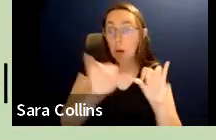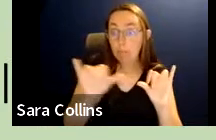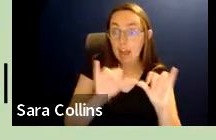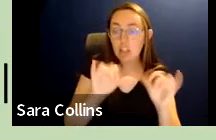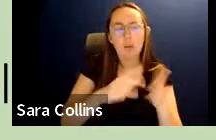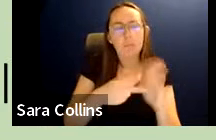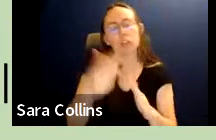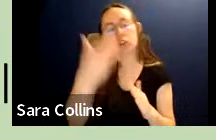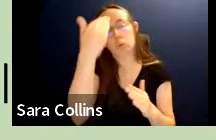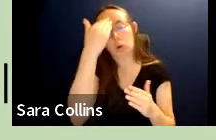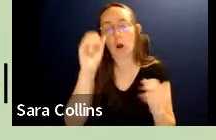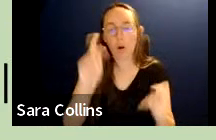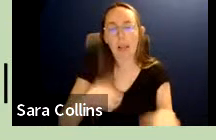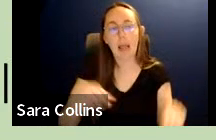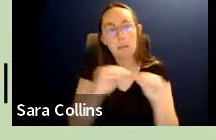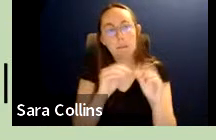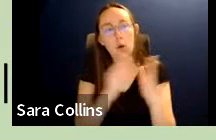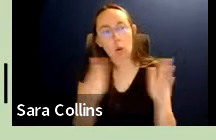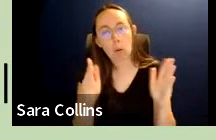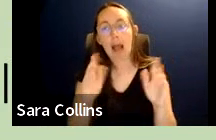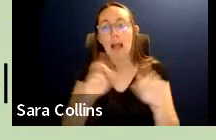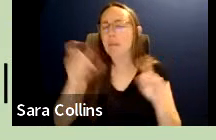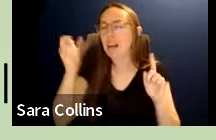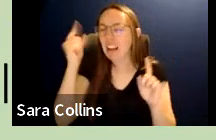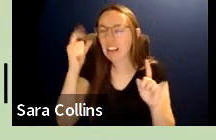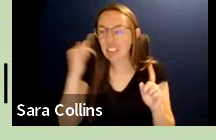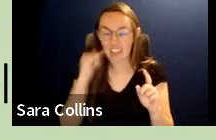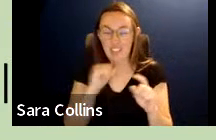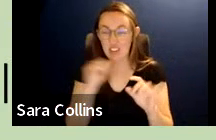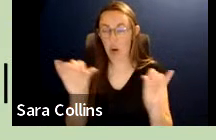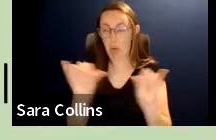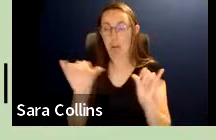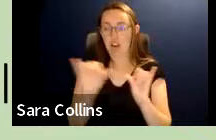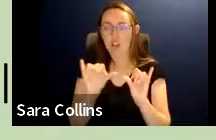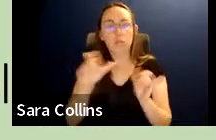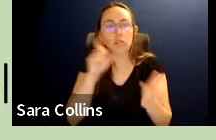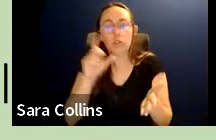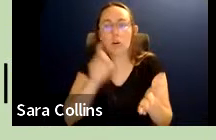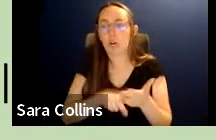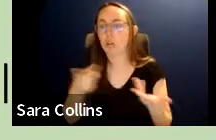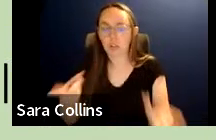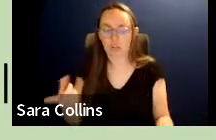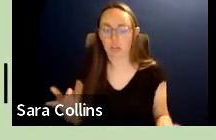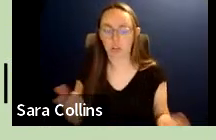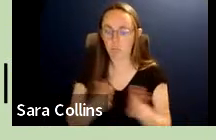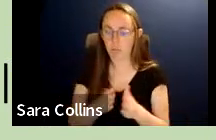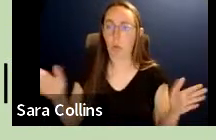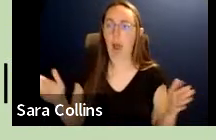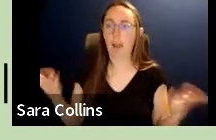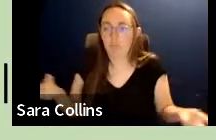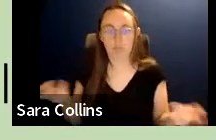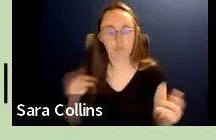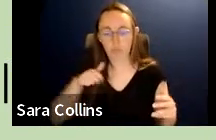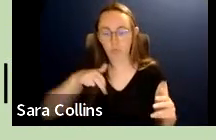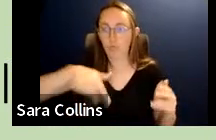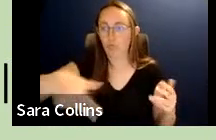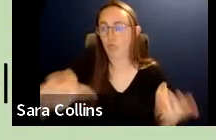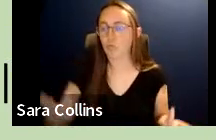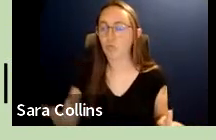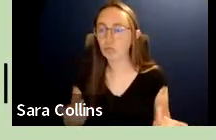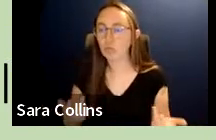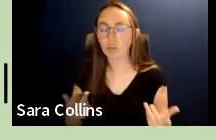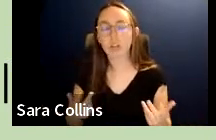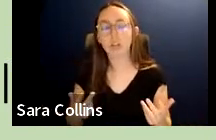out accessibly from the beginning. And we're trying to do that, apply that same principle on our farm. So those